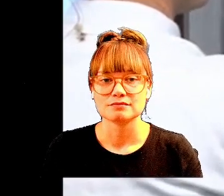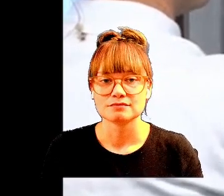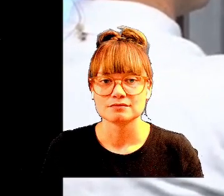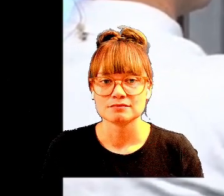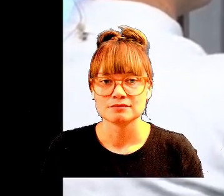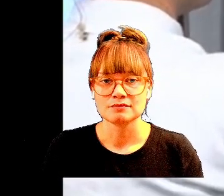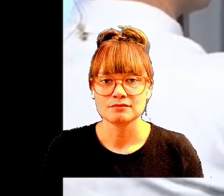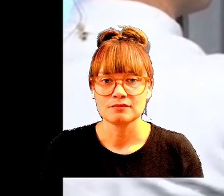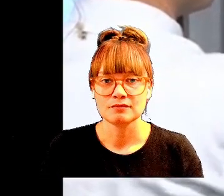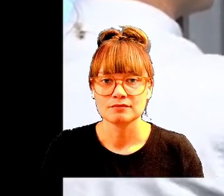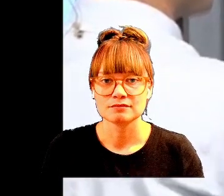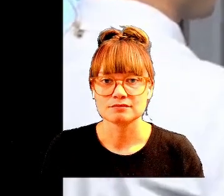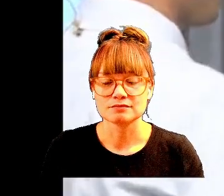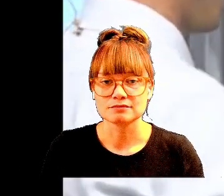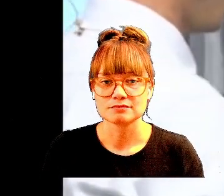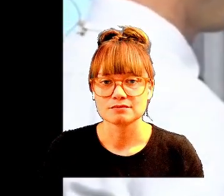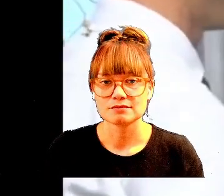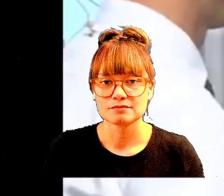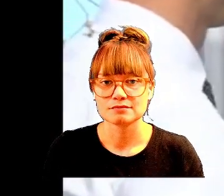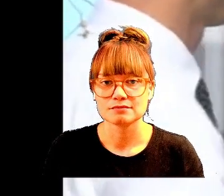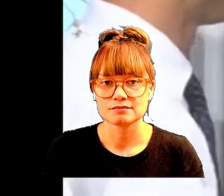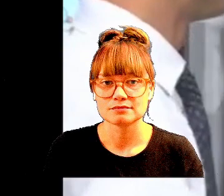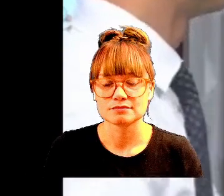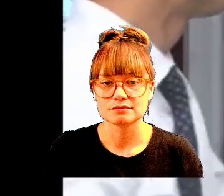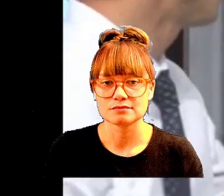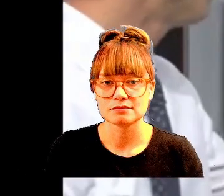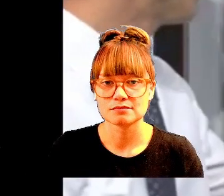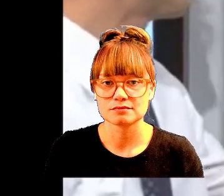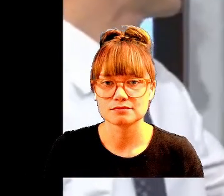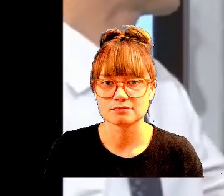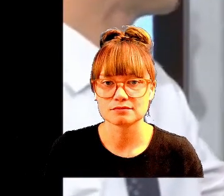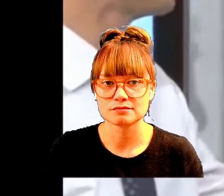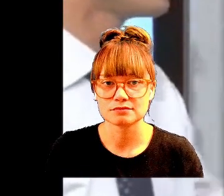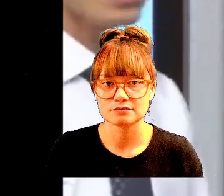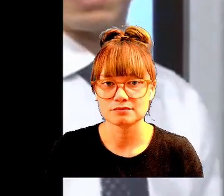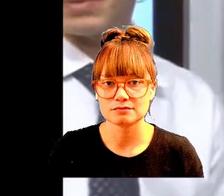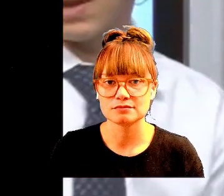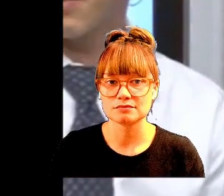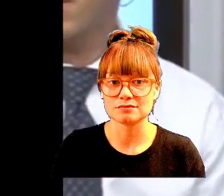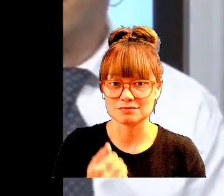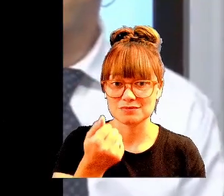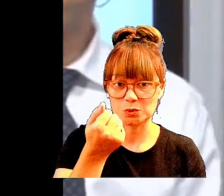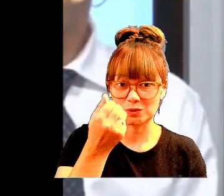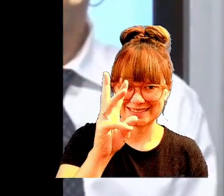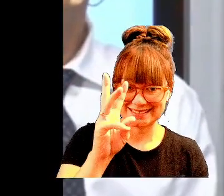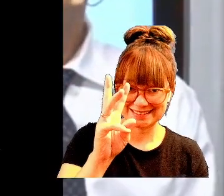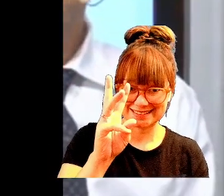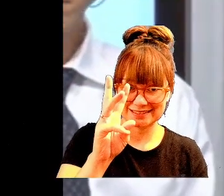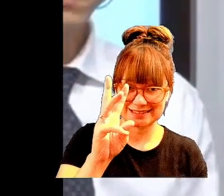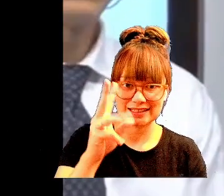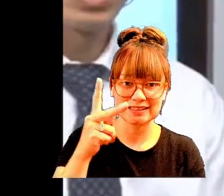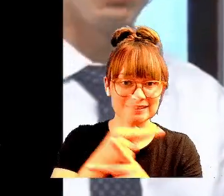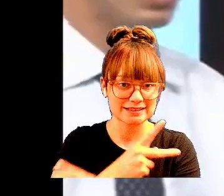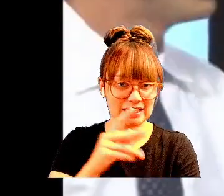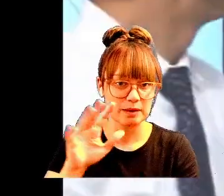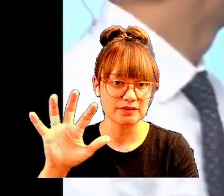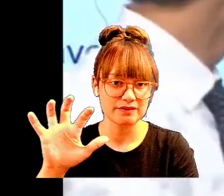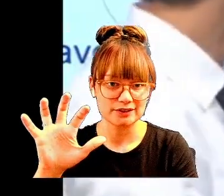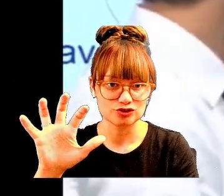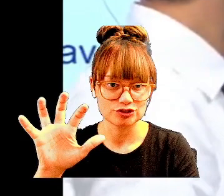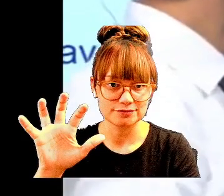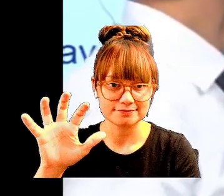power, which we found to be 16. So now we have 16 times 500.